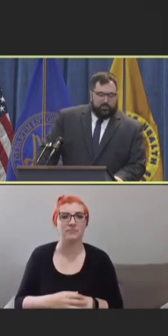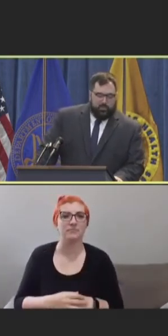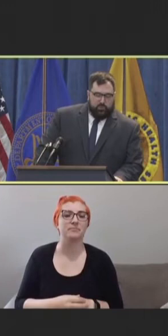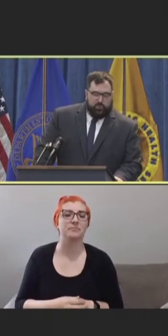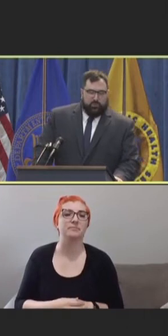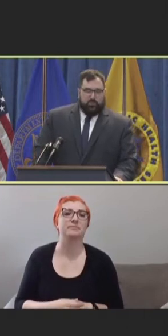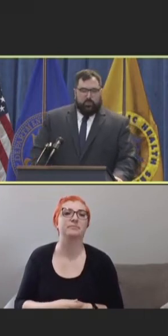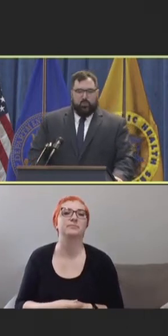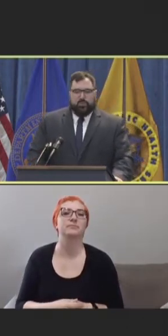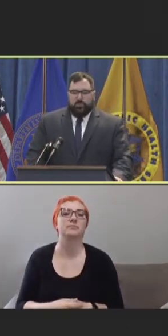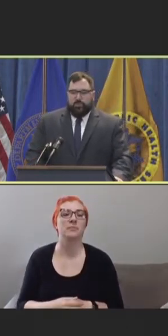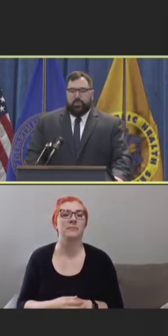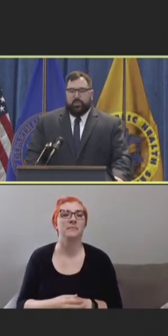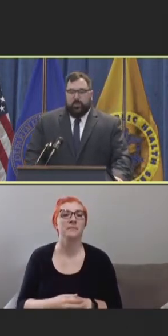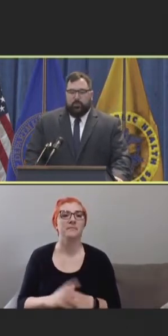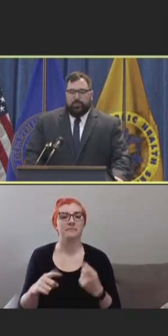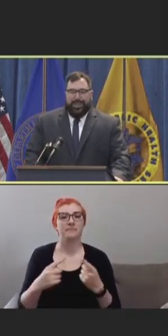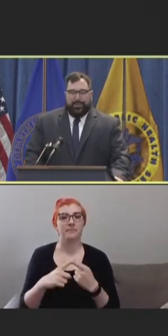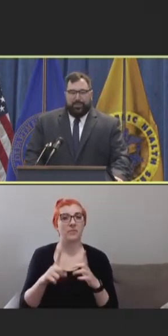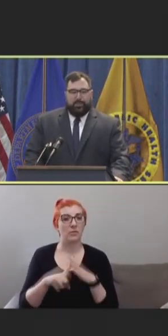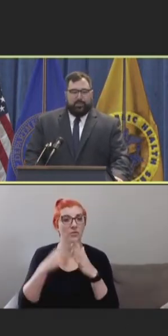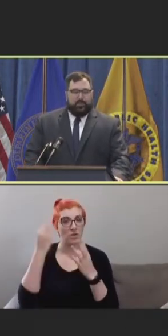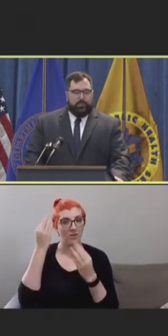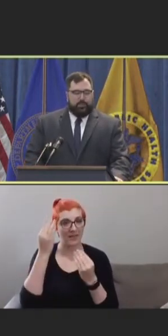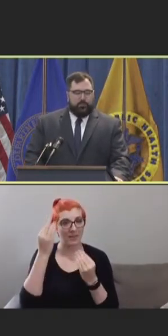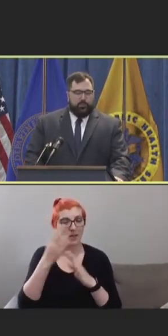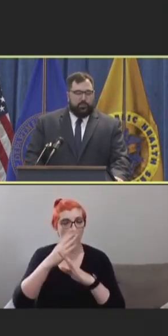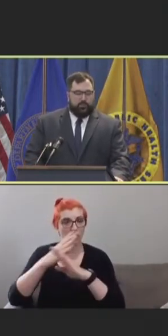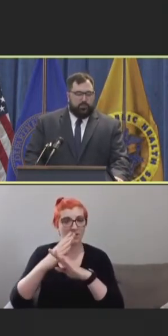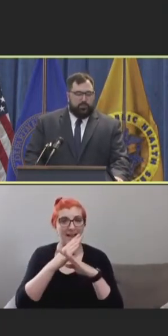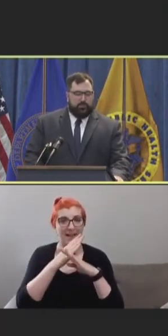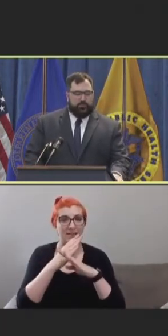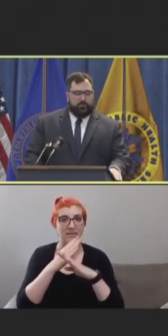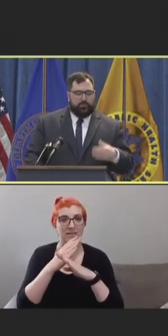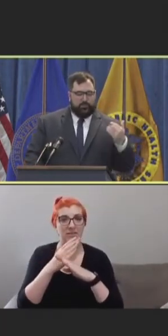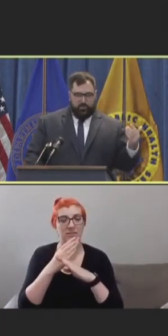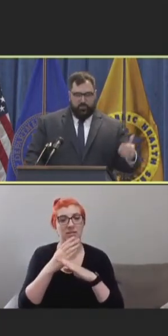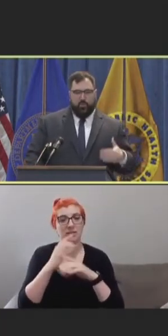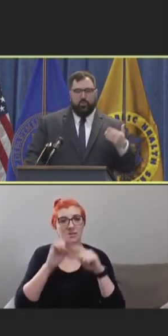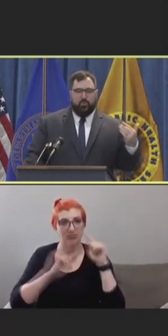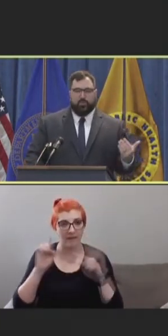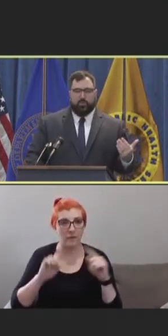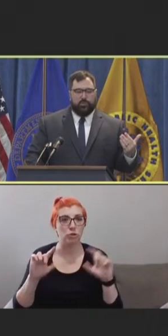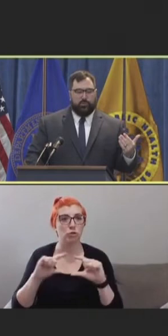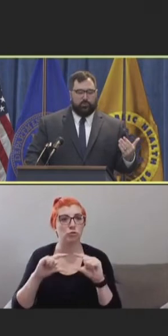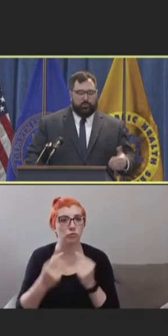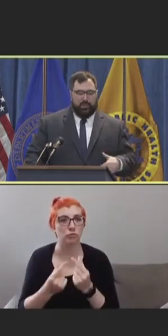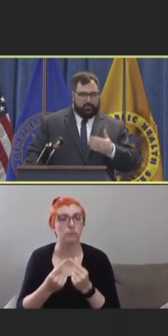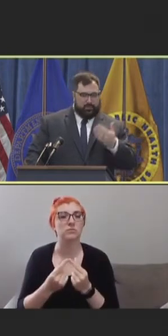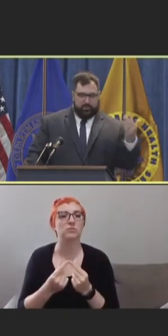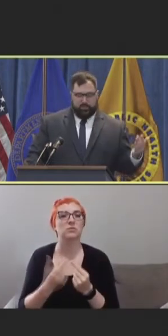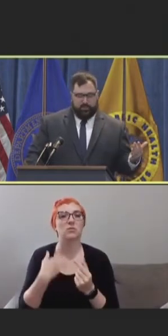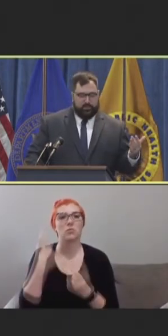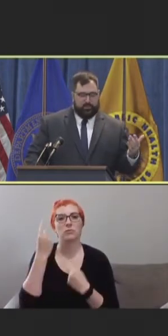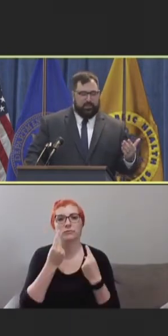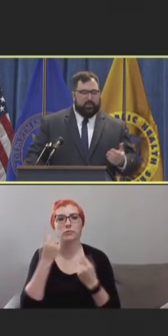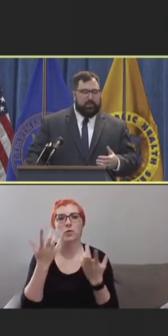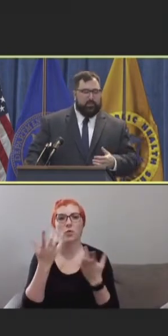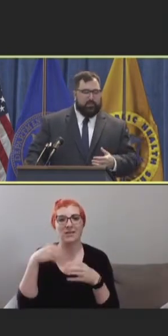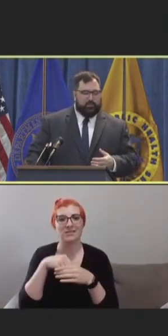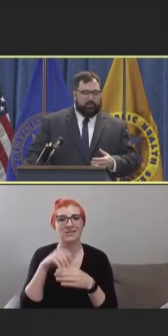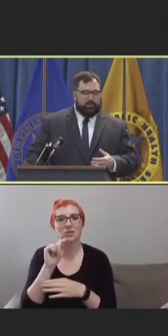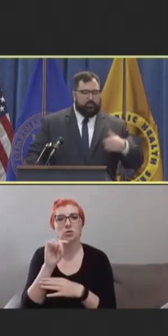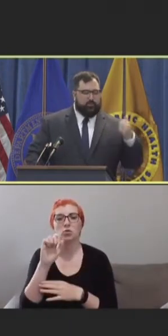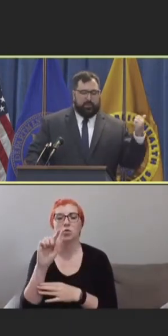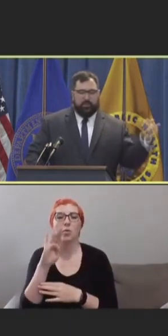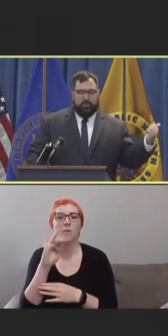And so when we start thinking about protecting these diverse groups, we start wondering what's all in our toolbox. And this was talked about by